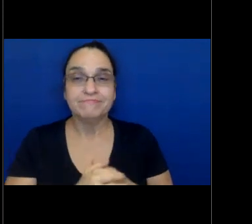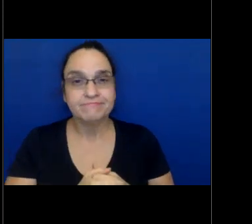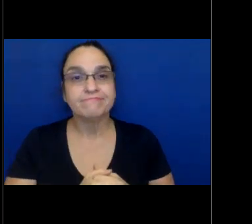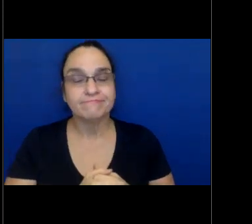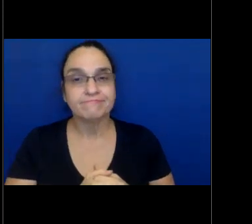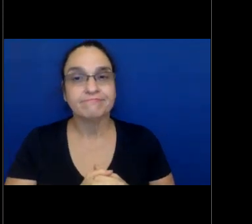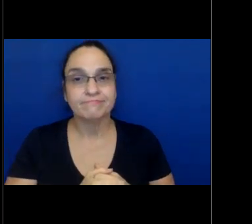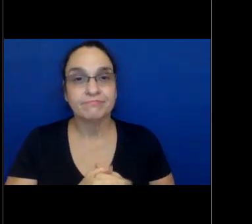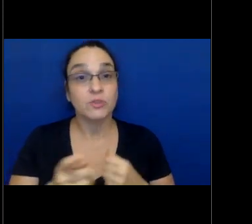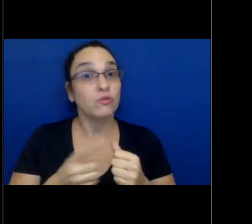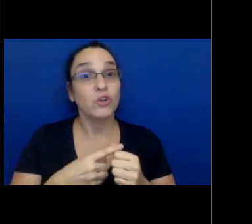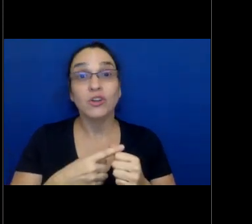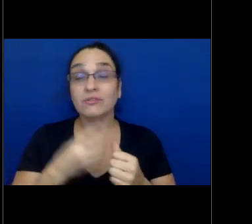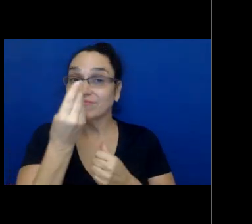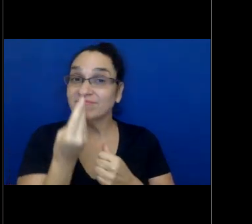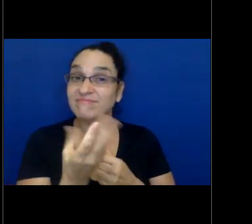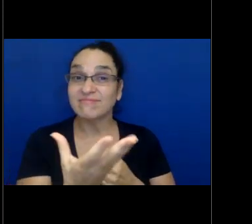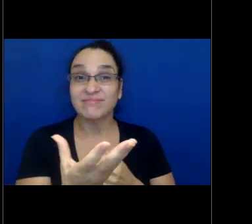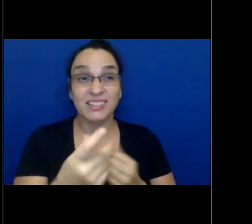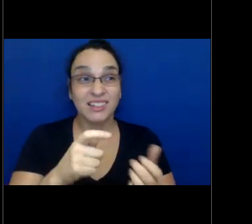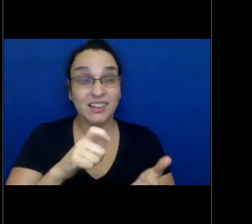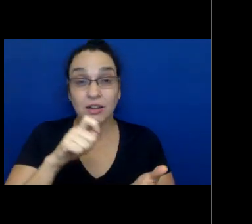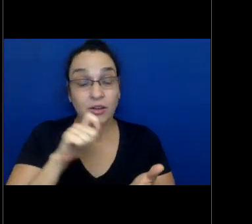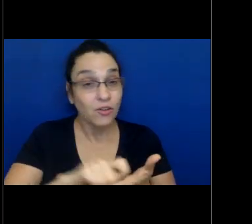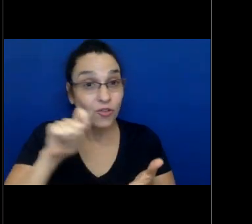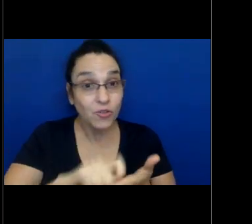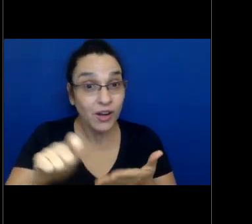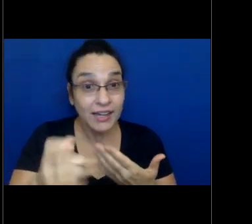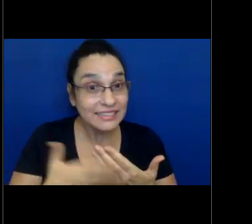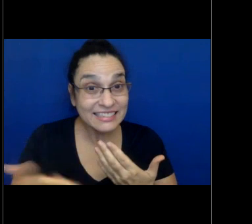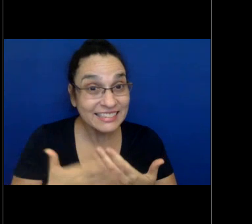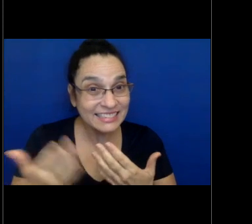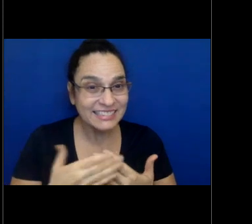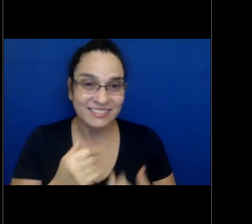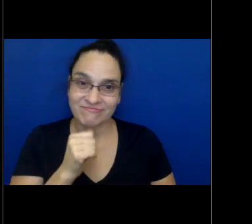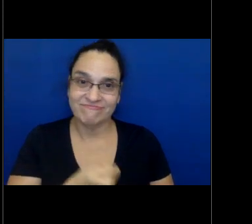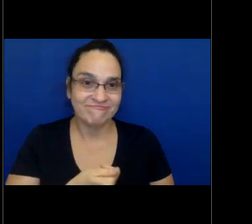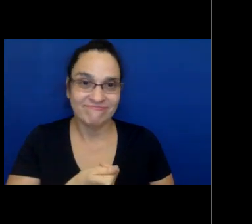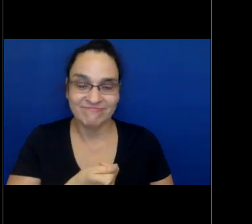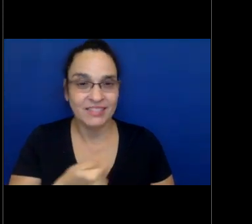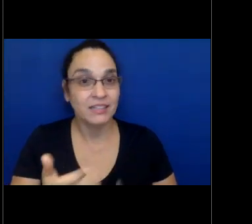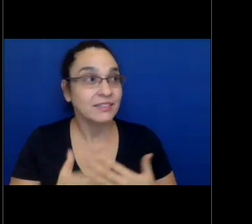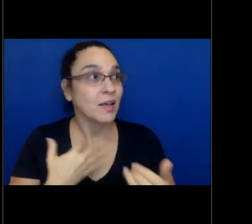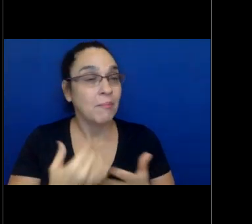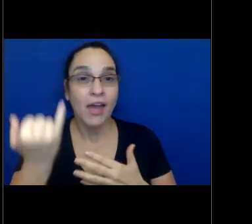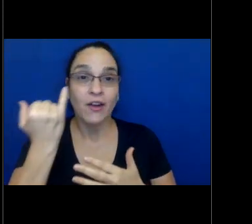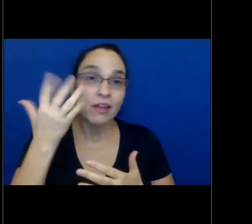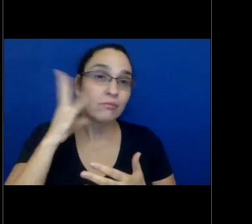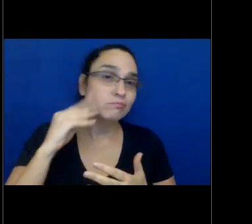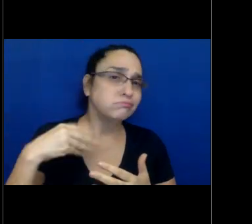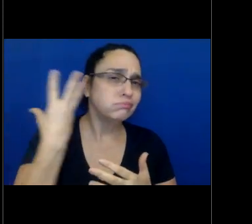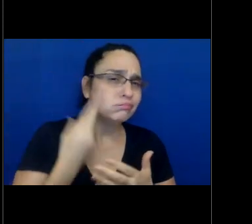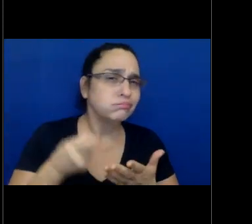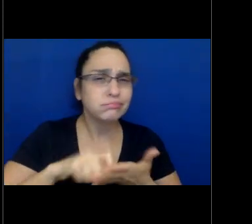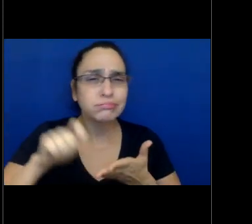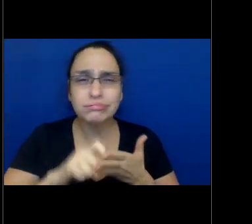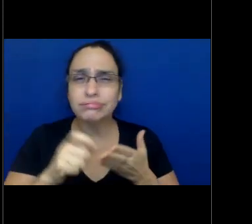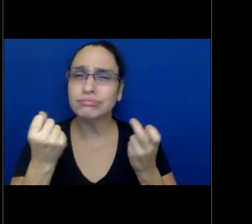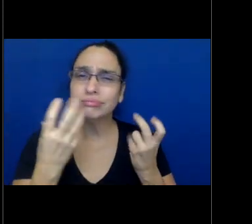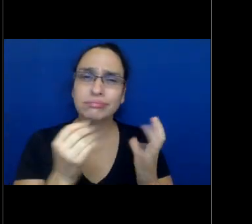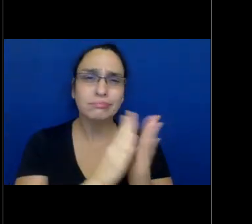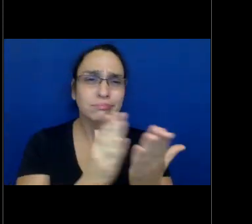all, writing is very hard. It's really hard labor. It doesn't matter how many papers or books you have written. It will